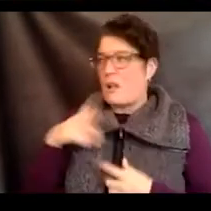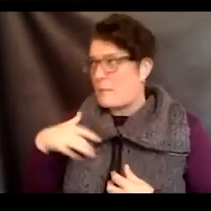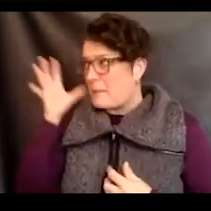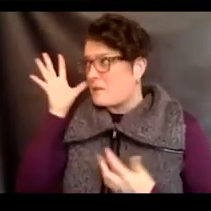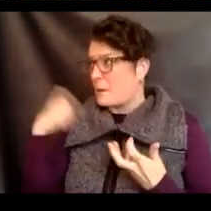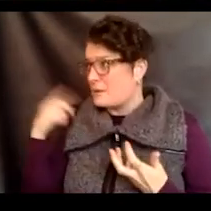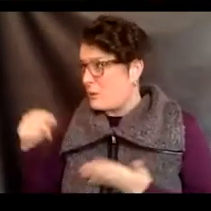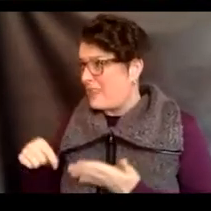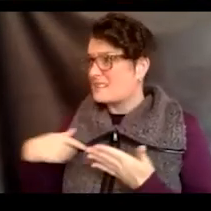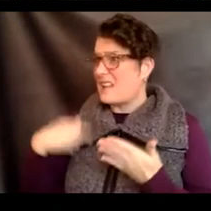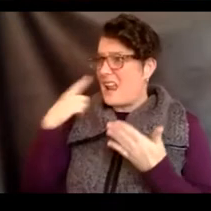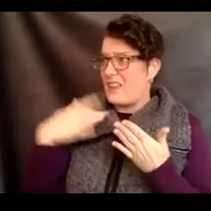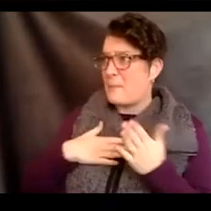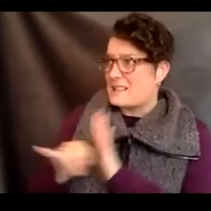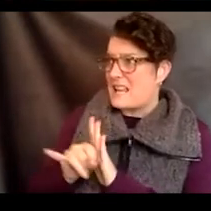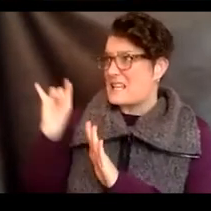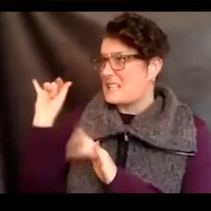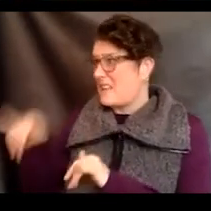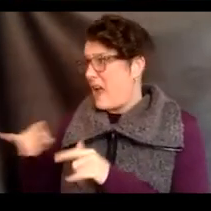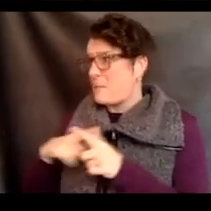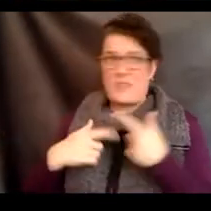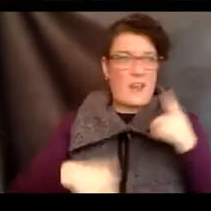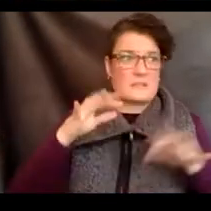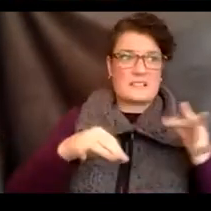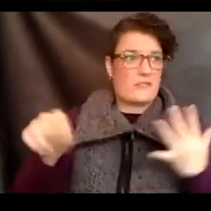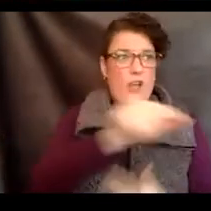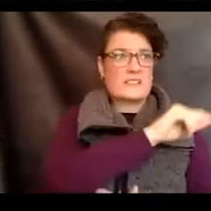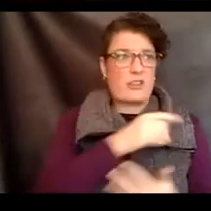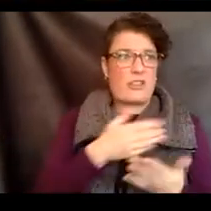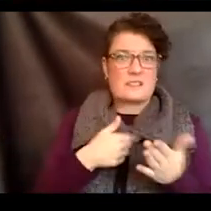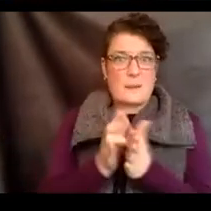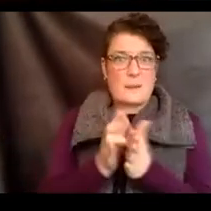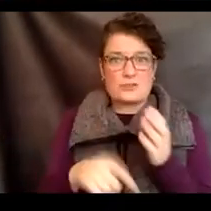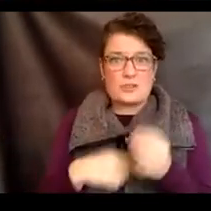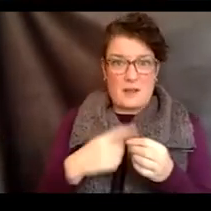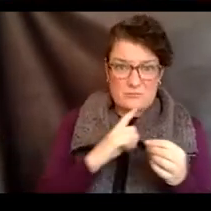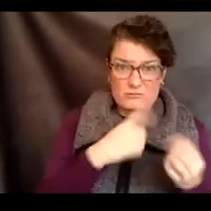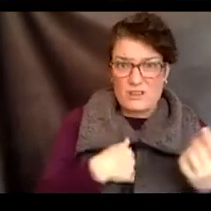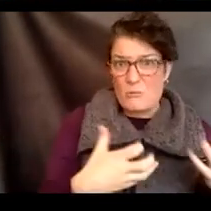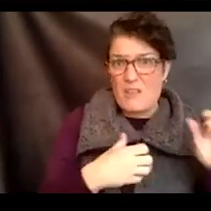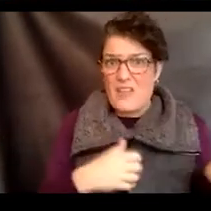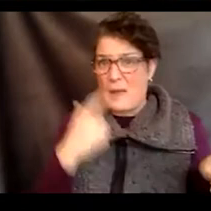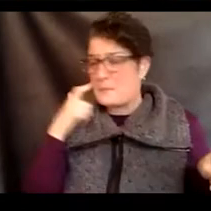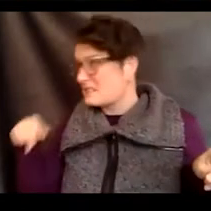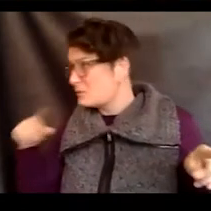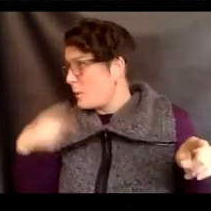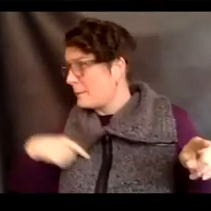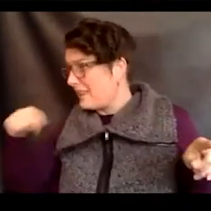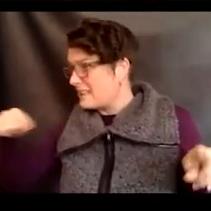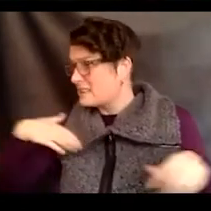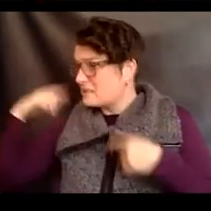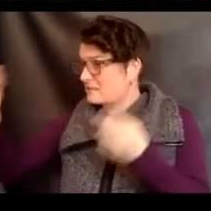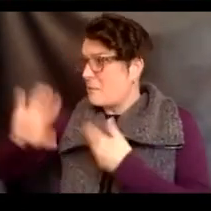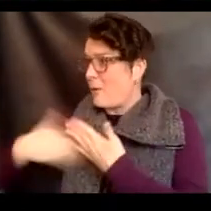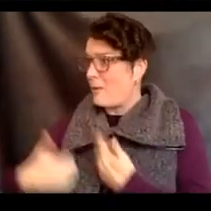do this, and this is what I think my identity is, but then I'm discovering all these other things I'm passionate about, but I don't know if that's what I really want, because this is what I was told my whole life.